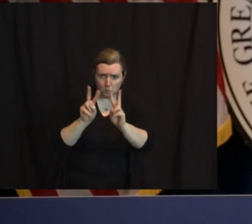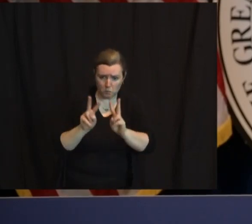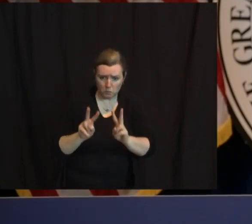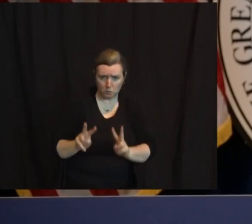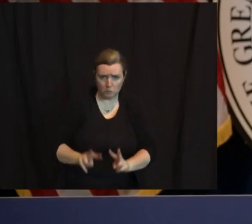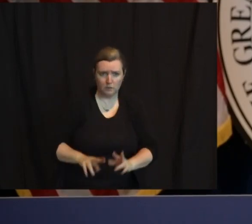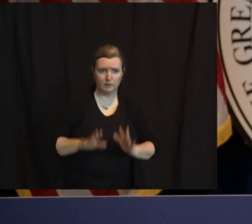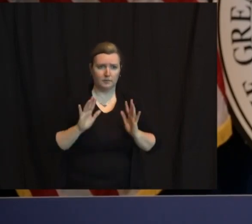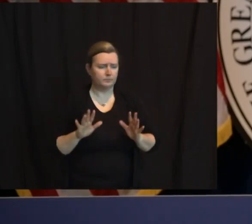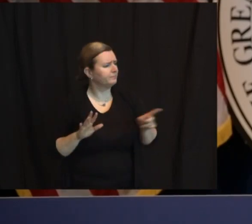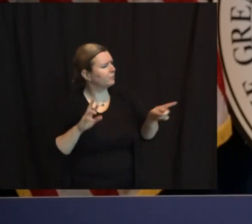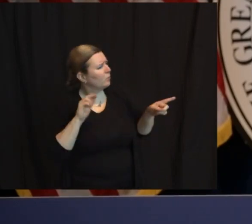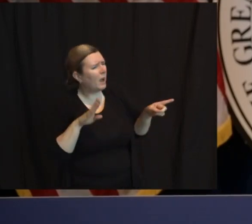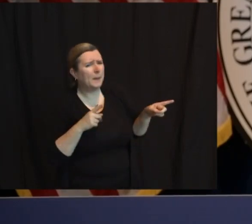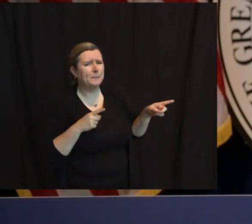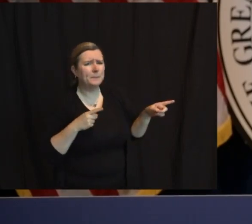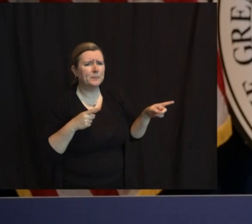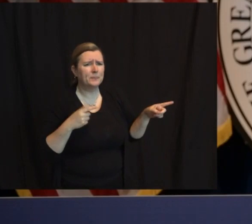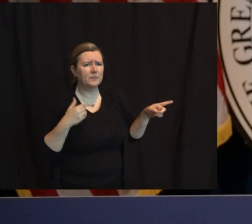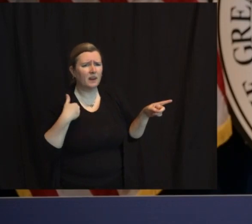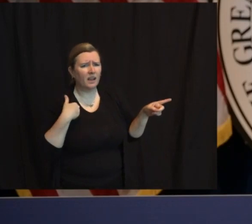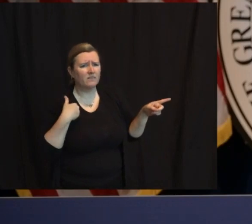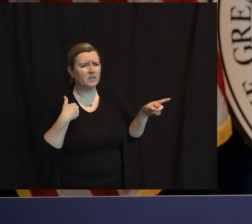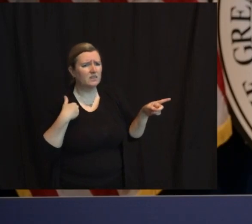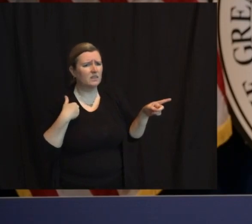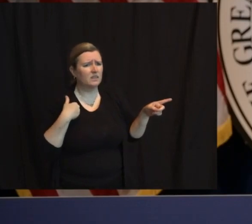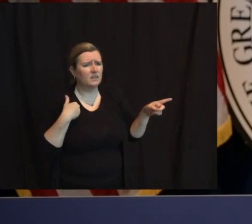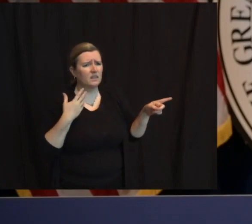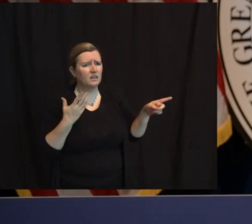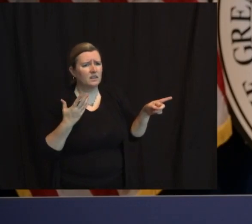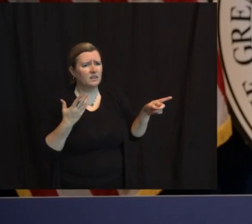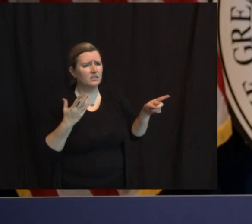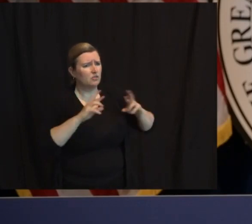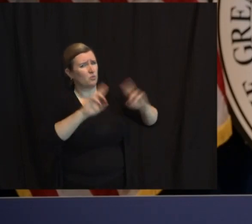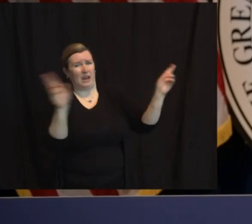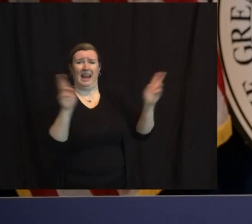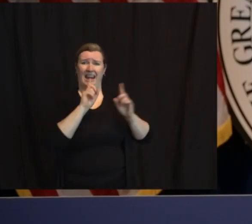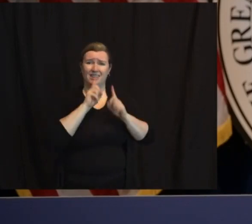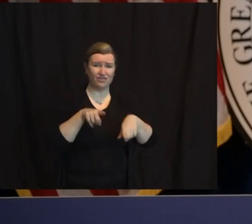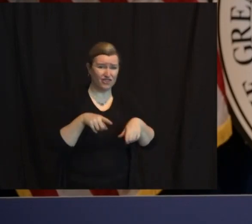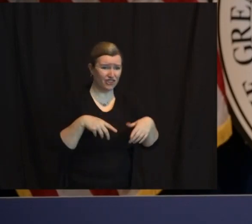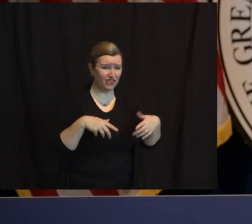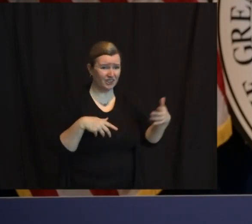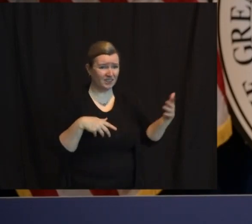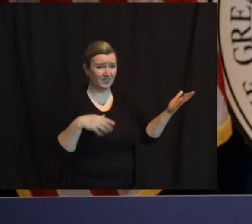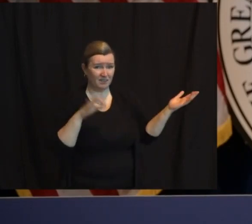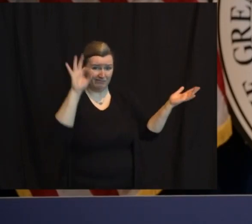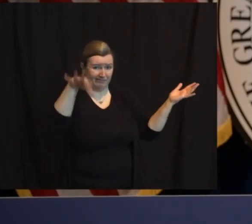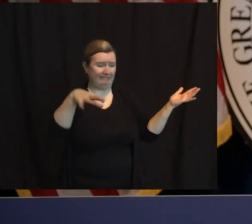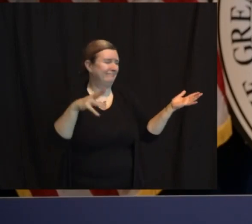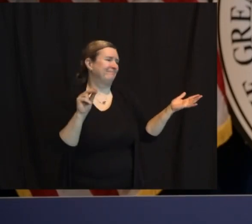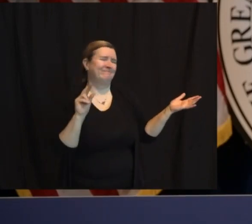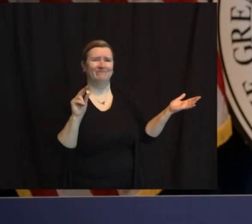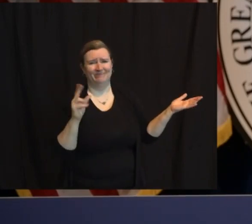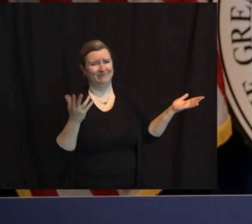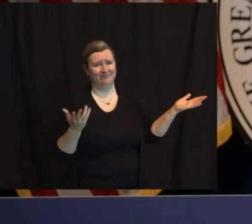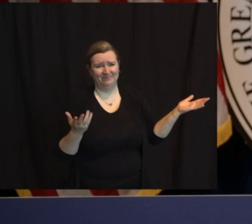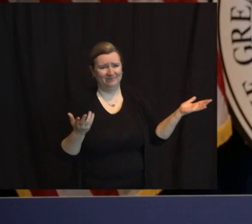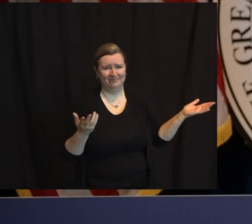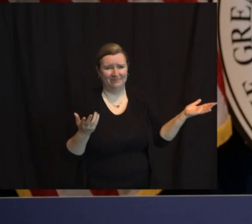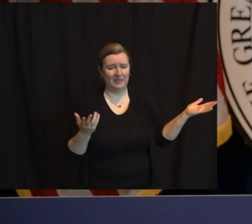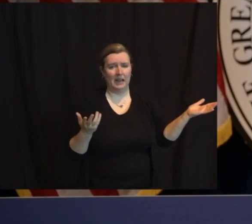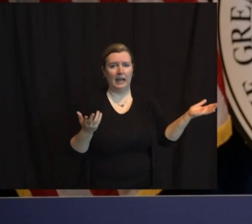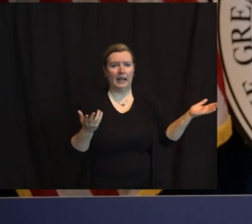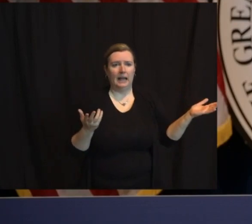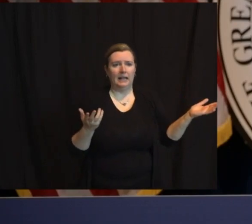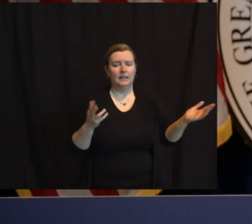there's no blanket answer. That's one of the points I was trying to make to folks last night. You saw the lists of why that Rob put